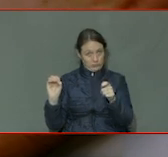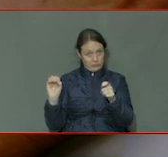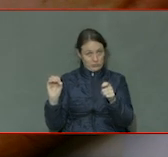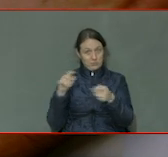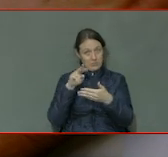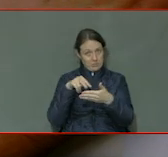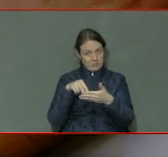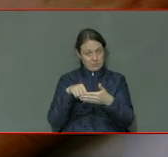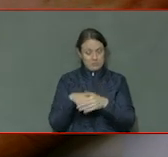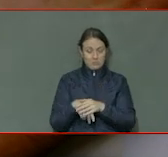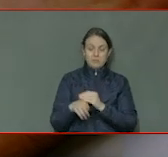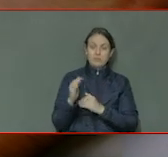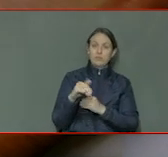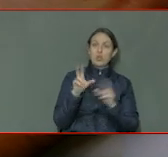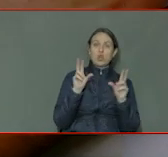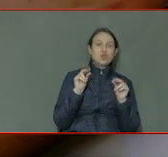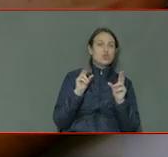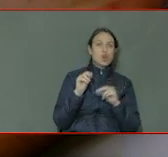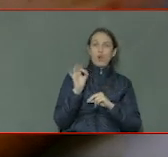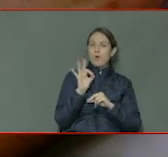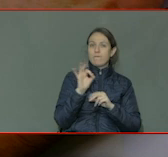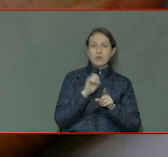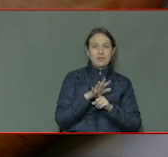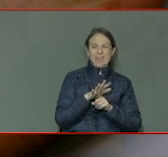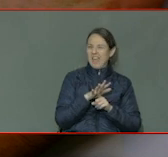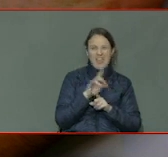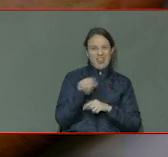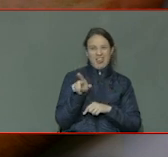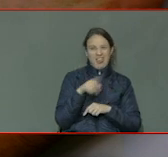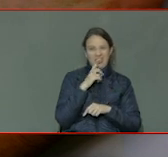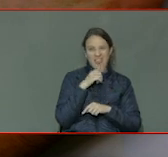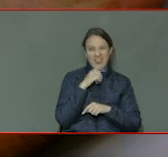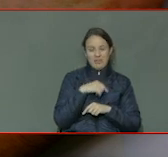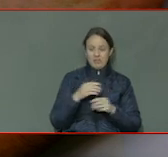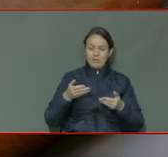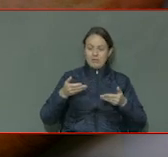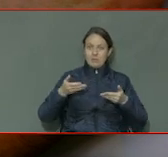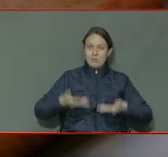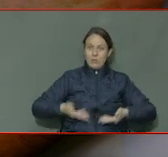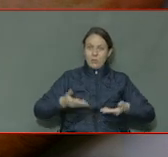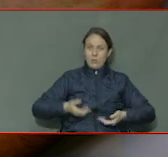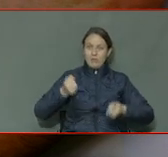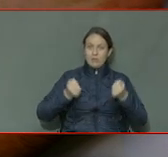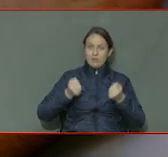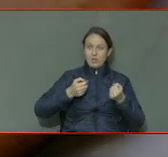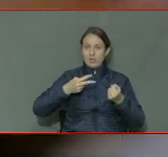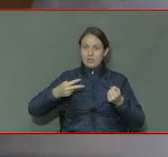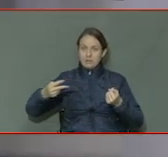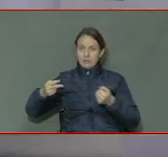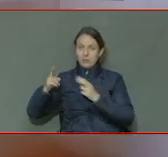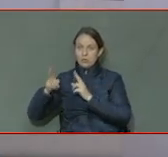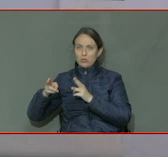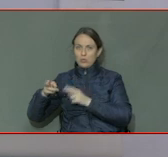the others. There are no forces acting on the car. Now, the weight of the car is equal to the normal force acting on the